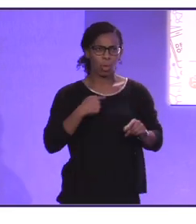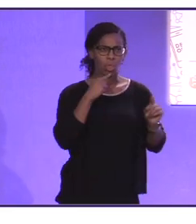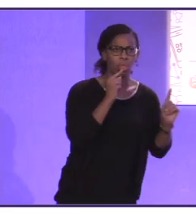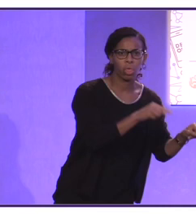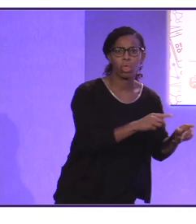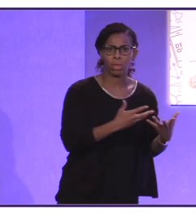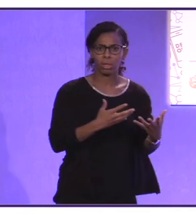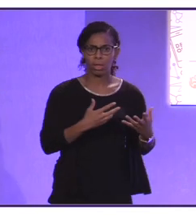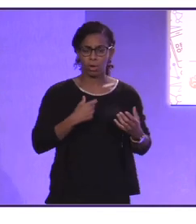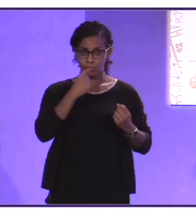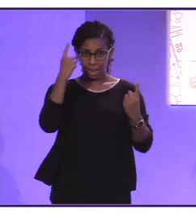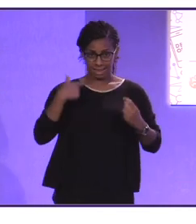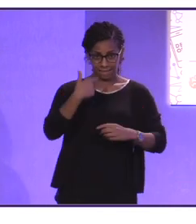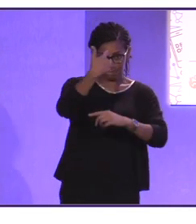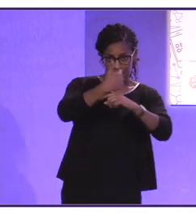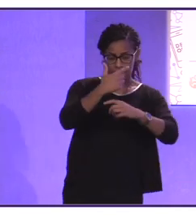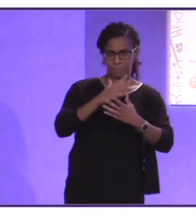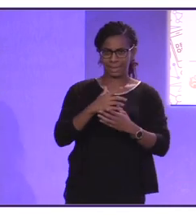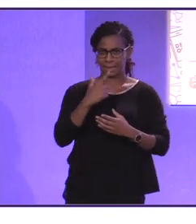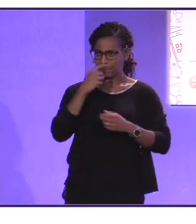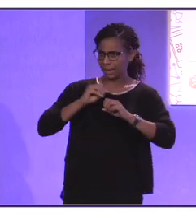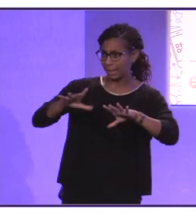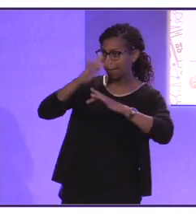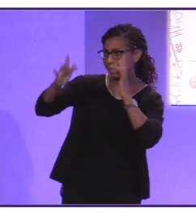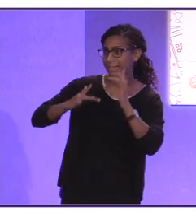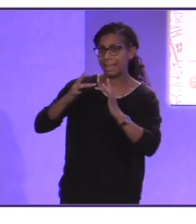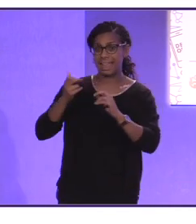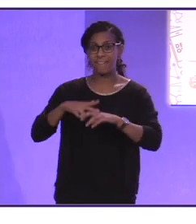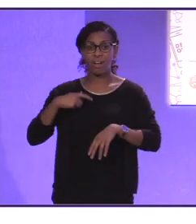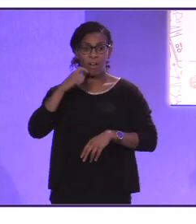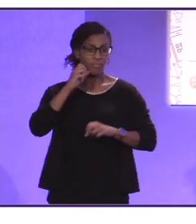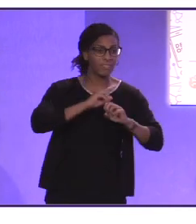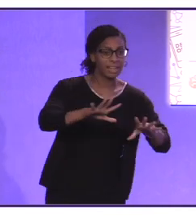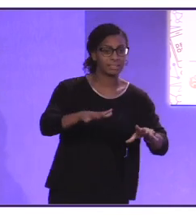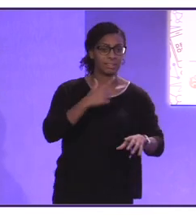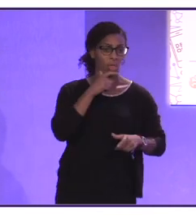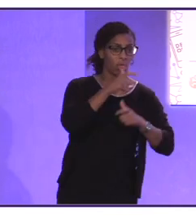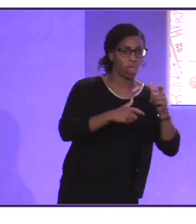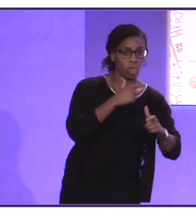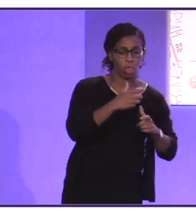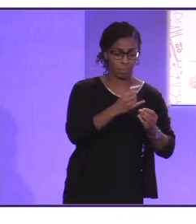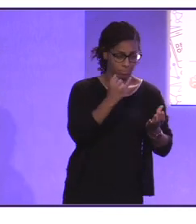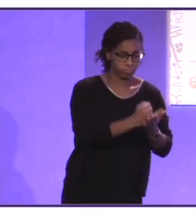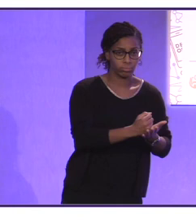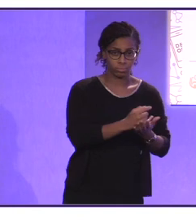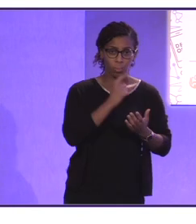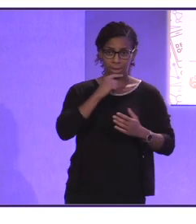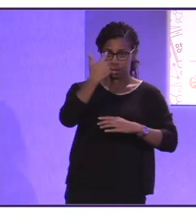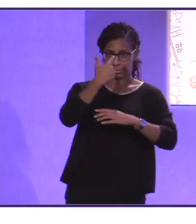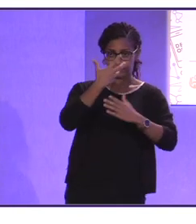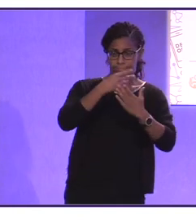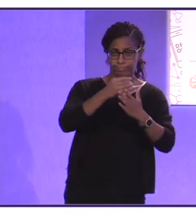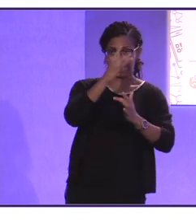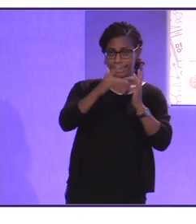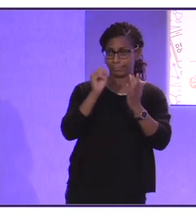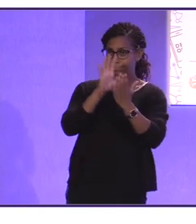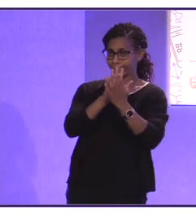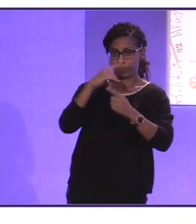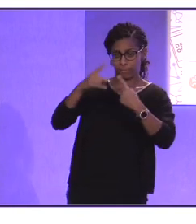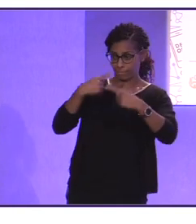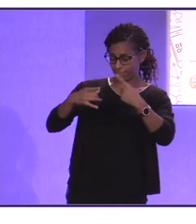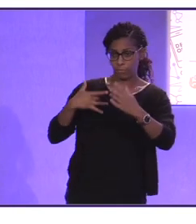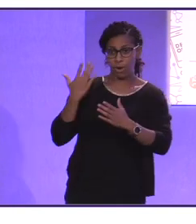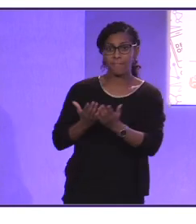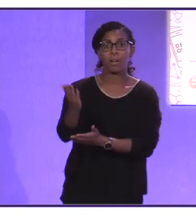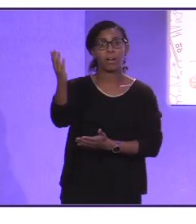very publicly here, and it's on the internet. It doesn't go away. It will be with me for the rest of my life. And you know what? I have to bring that same accuracy